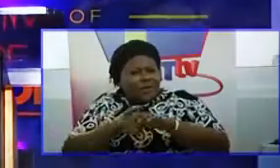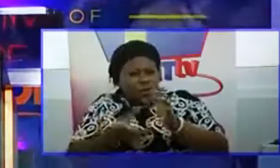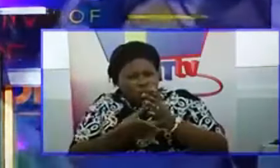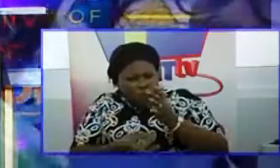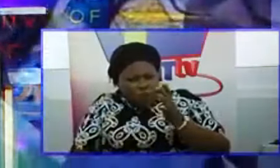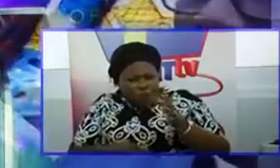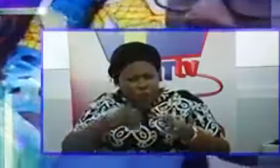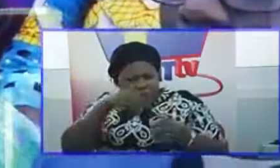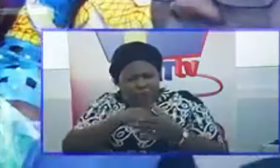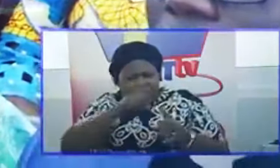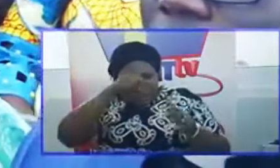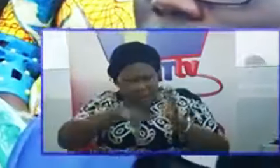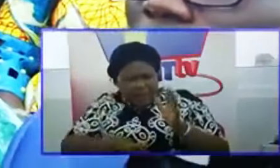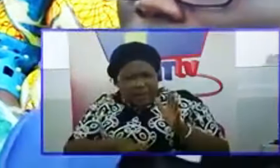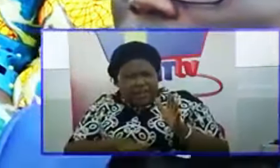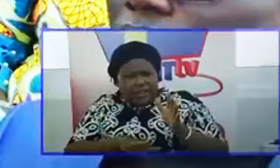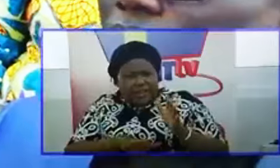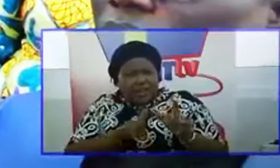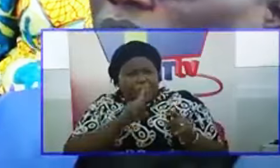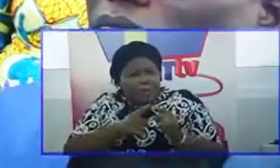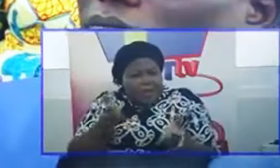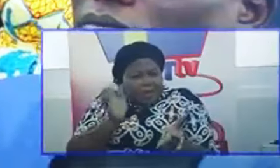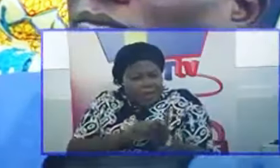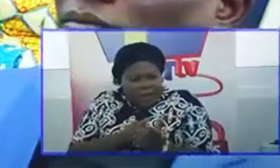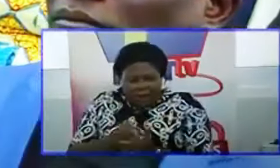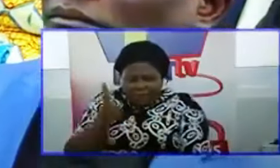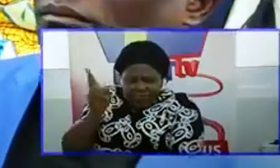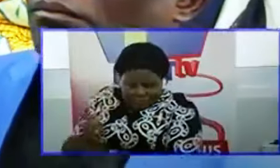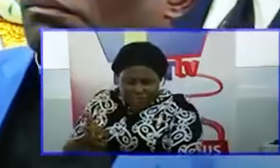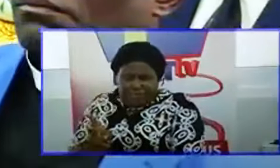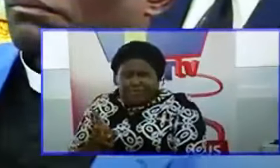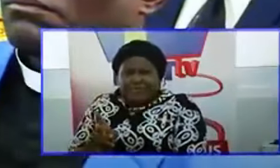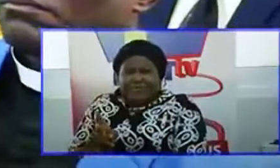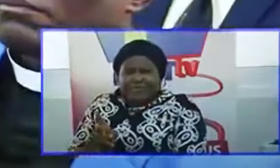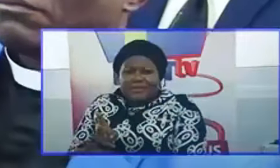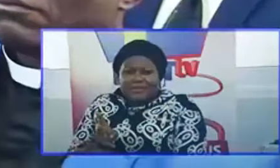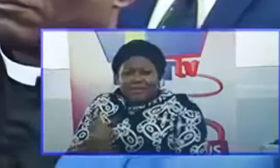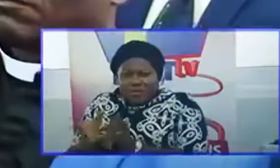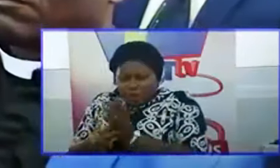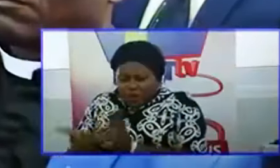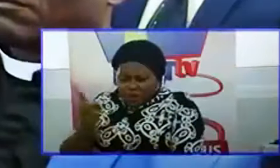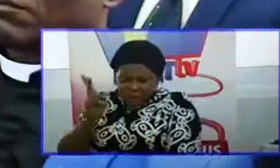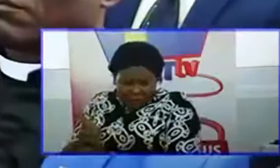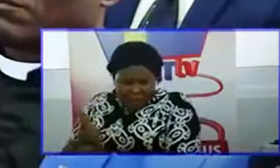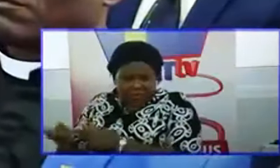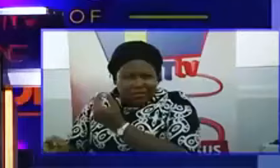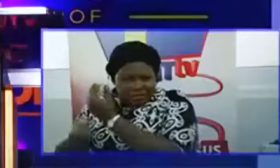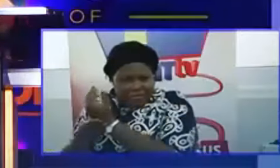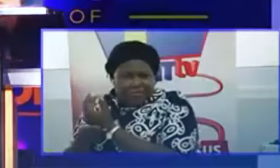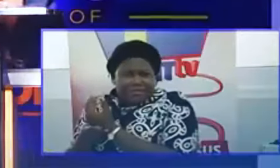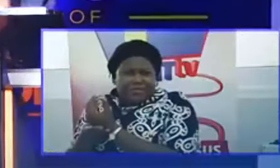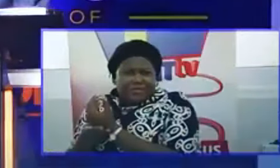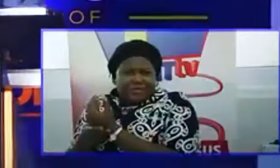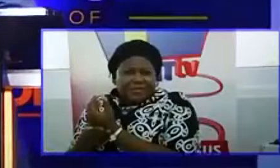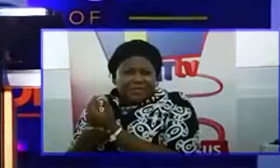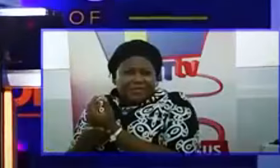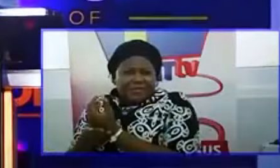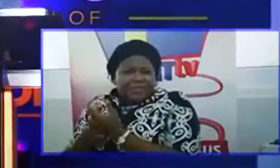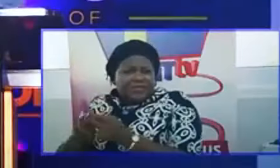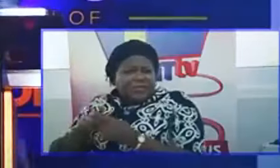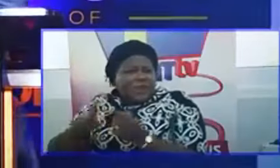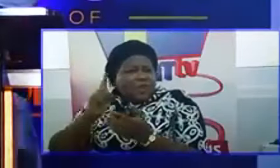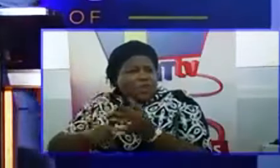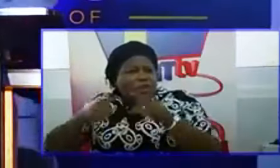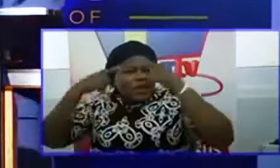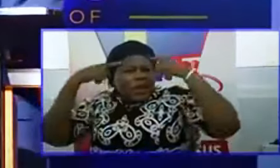extra oil would not have mattered if time had not been a factor. So what caused